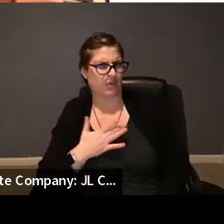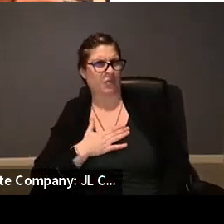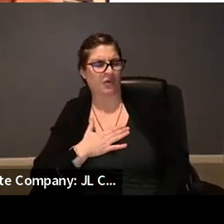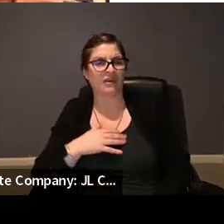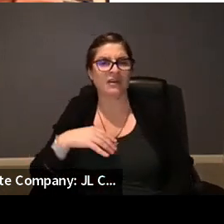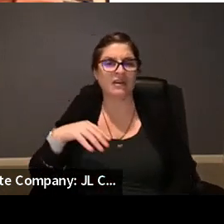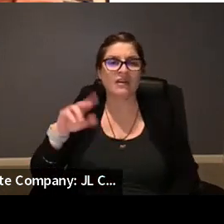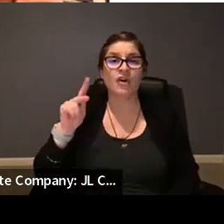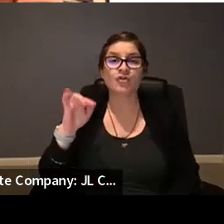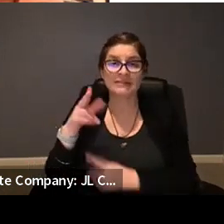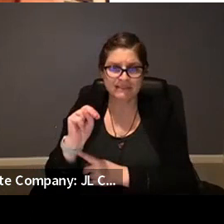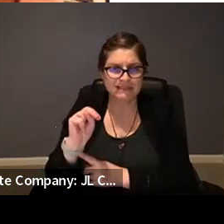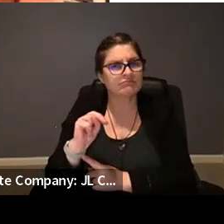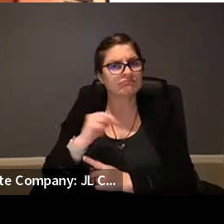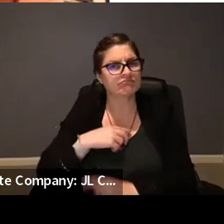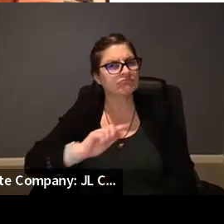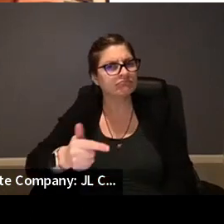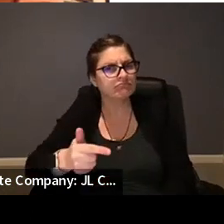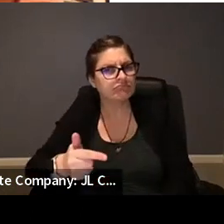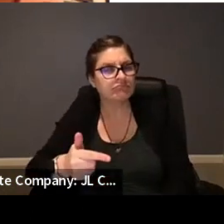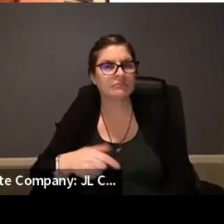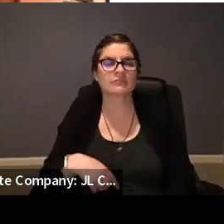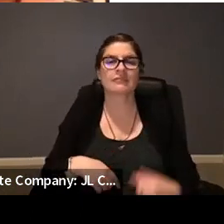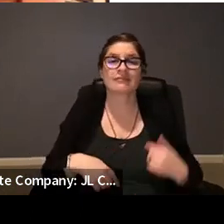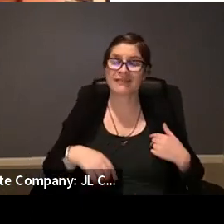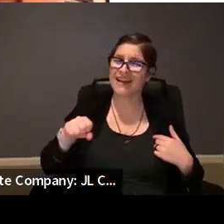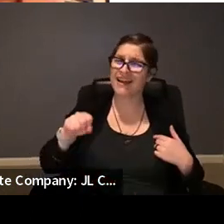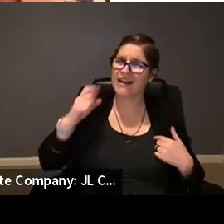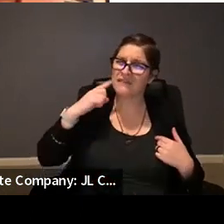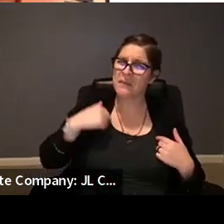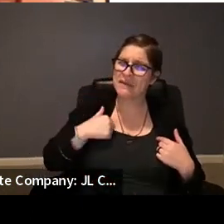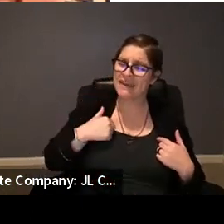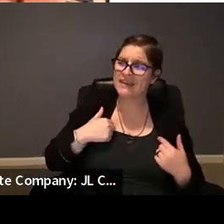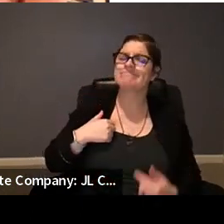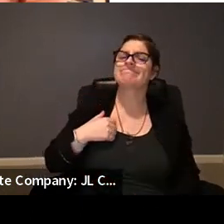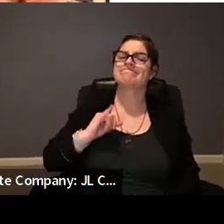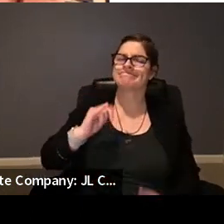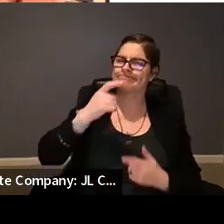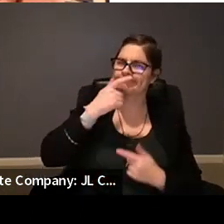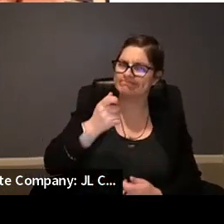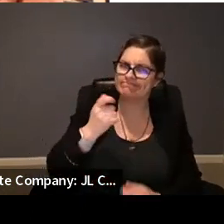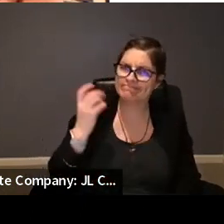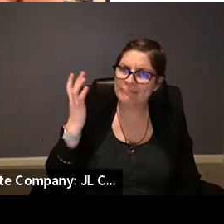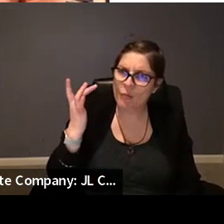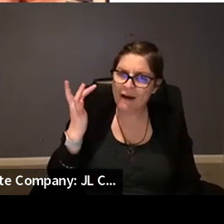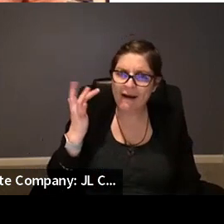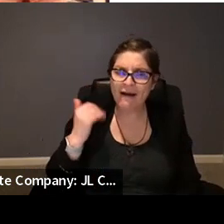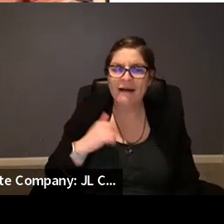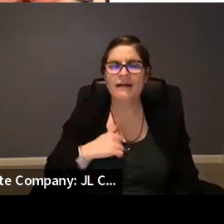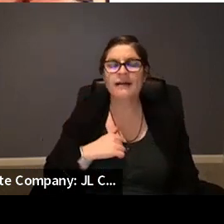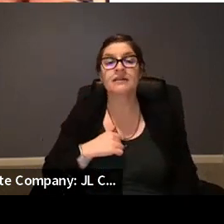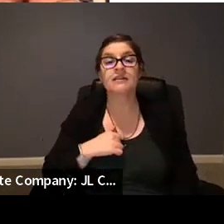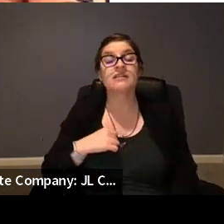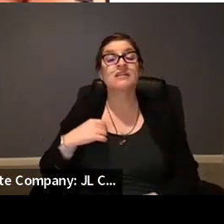Kristen, I'll go back to you. Yeah, I think for me, it's been interesting because up until the